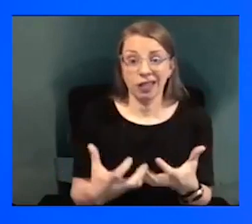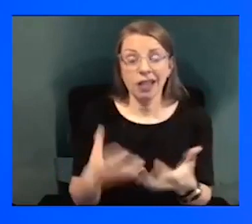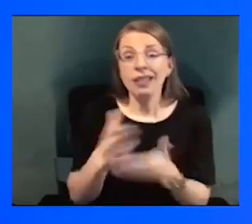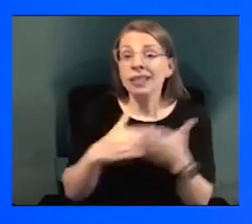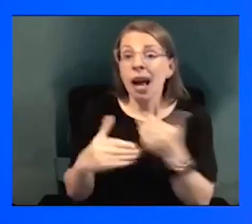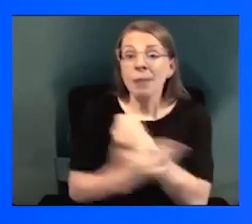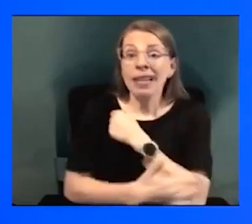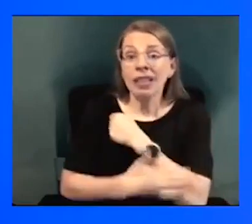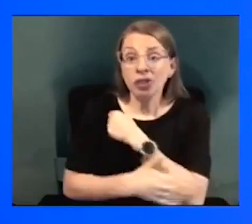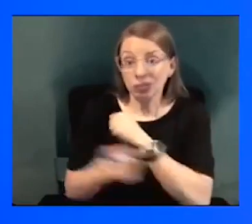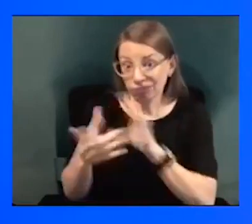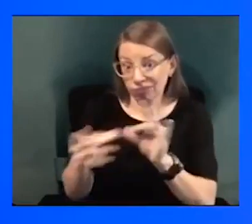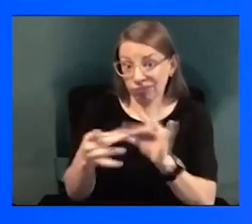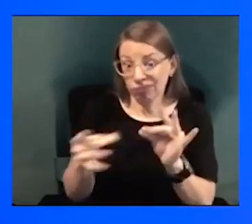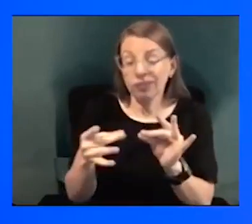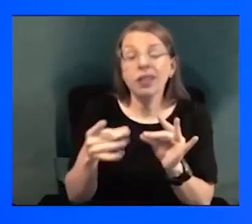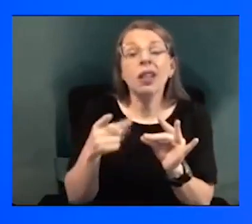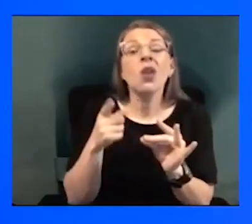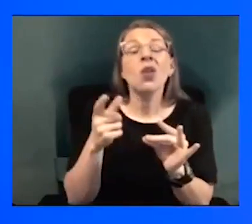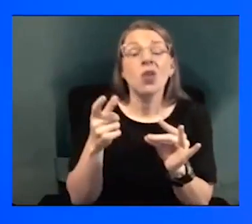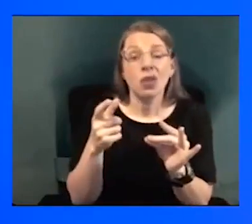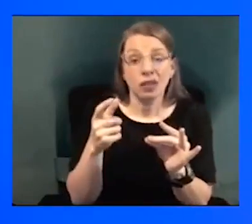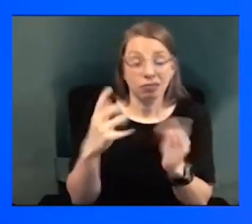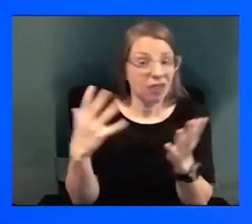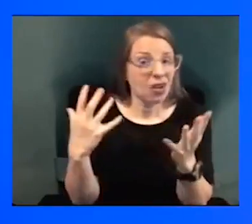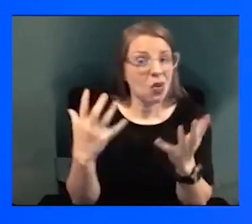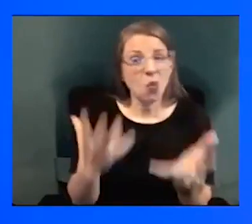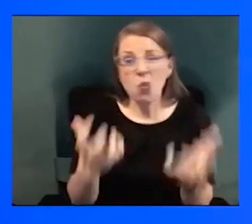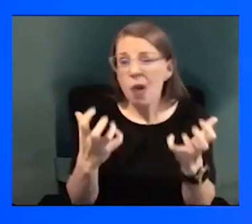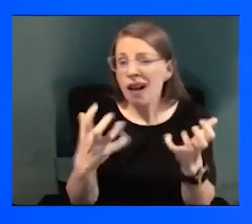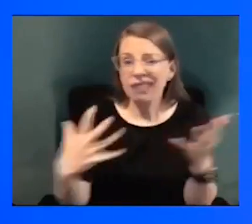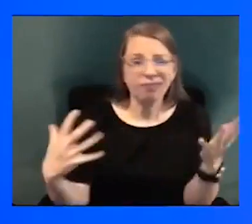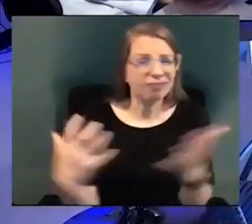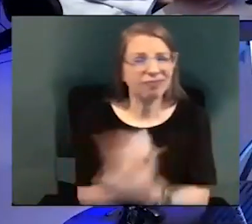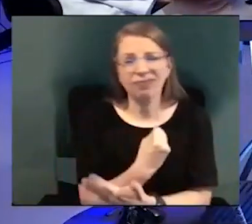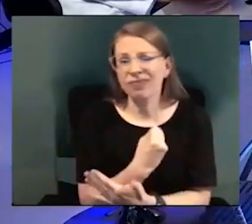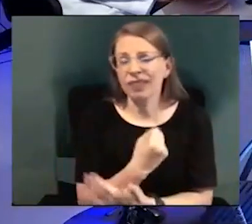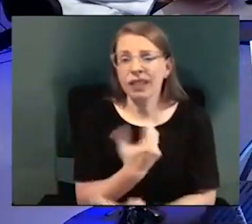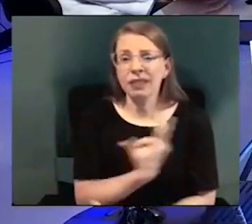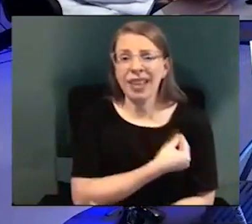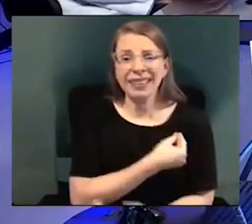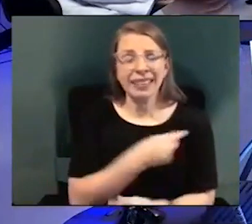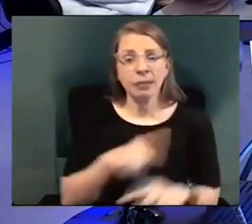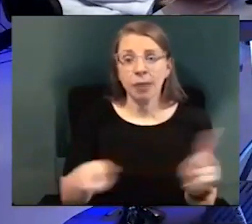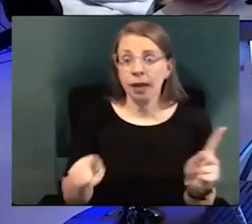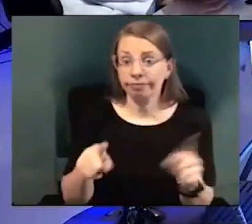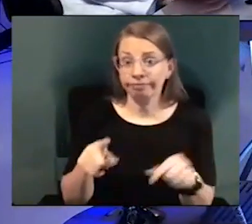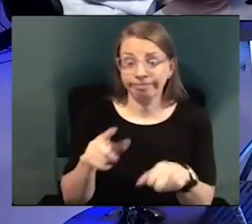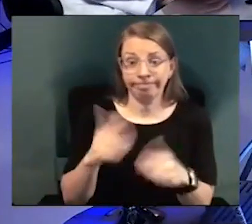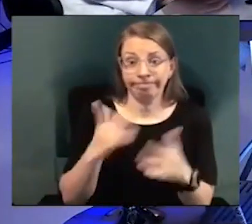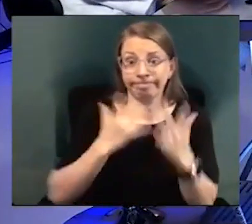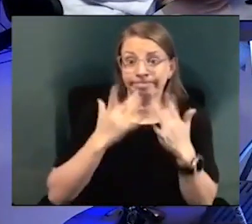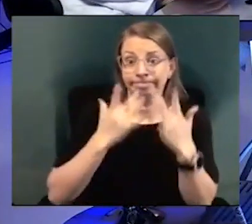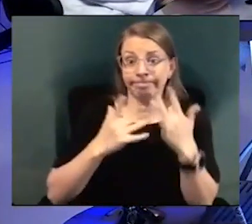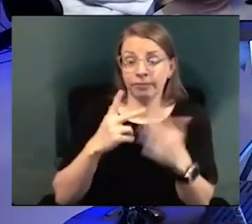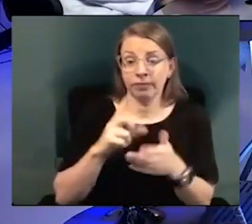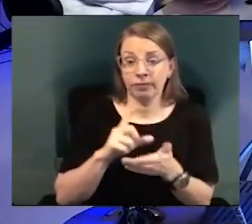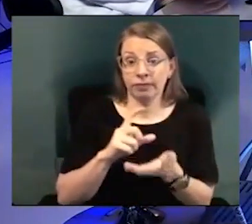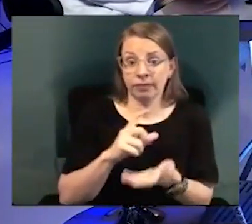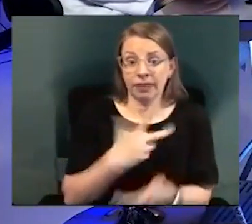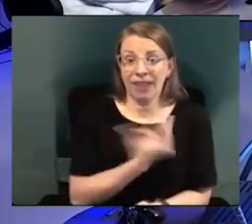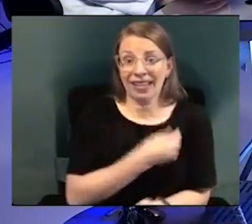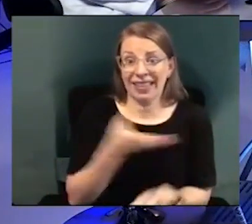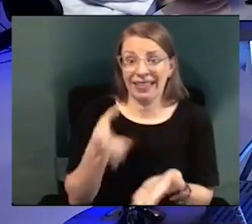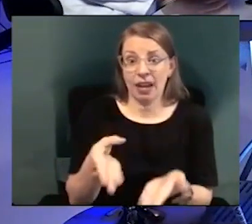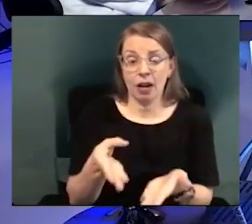the ability to get the vaccines that we have such a large supply of right now. Yeah. Other questions? And that